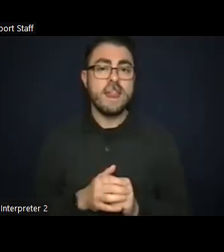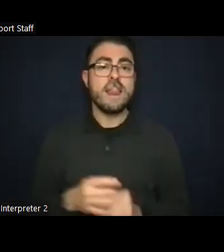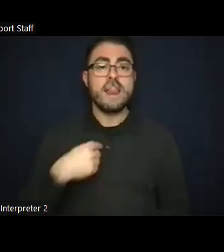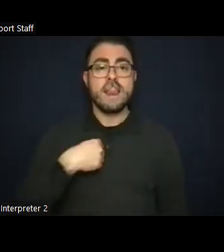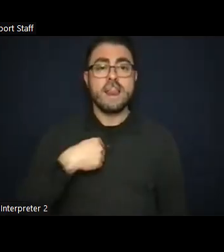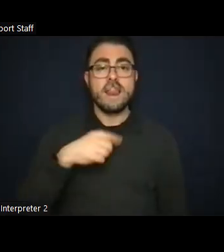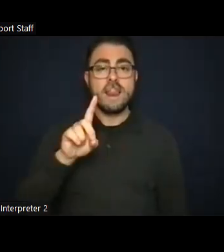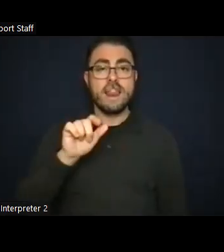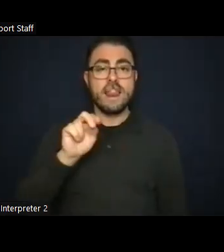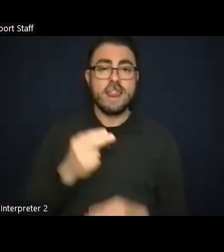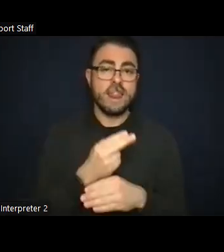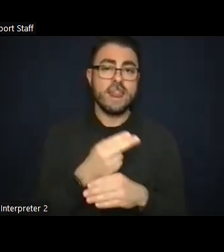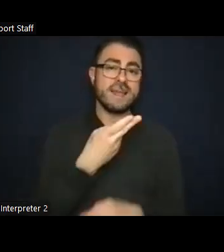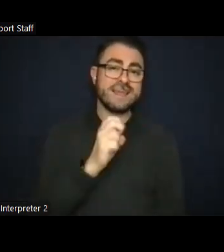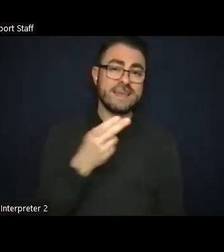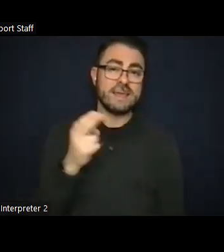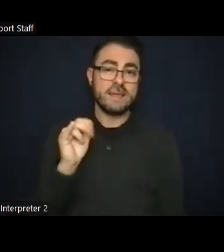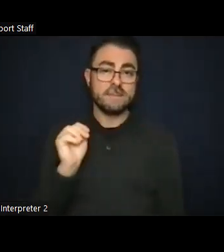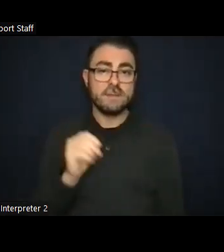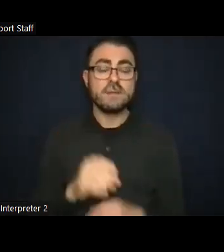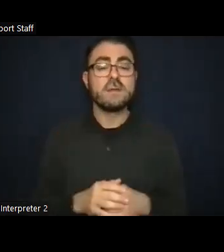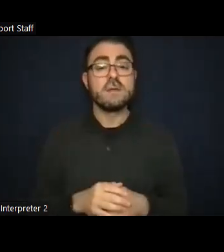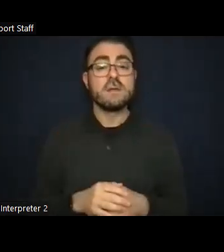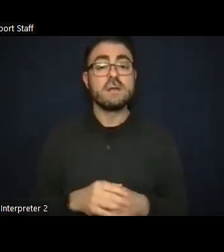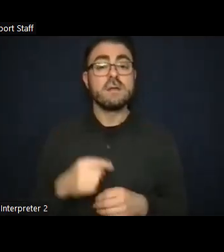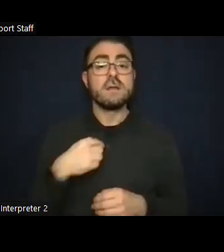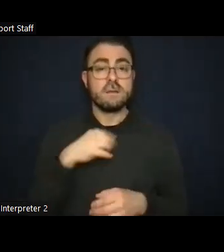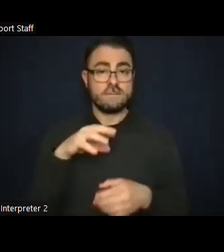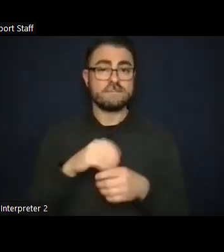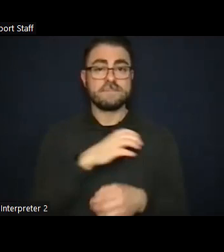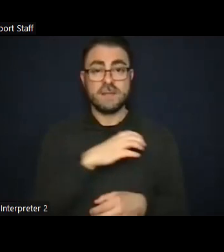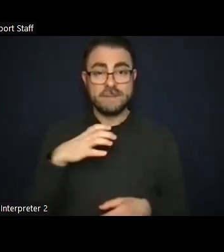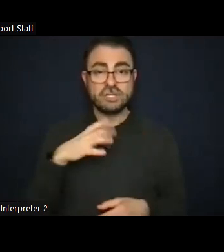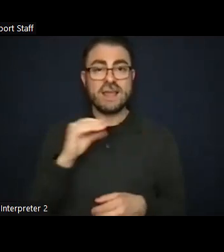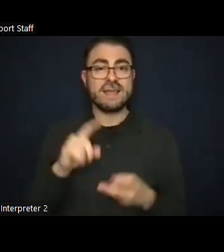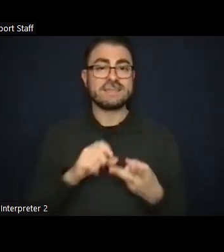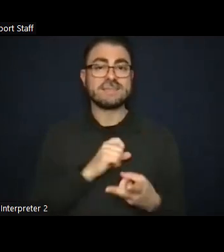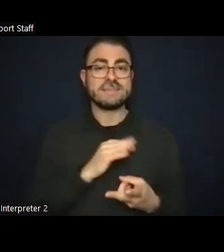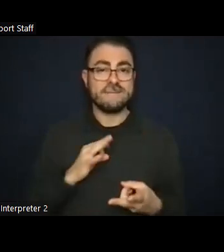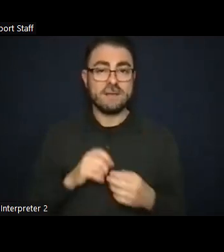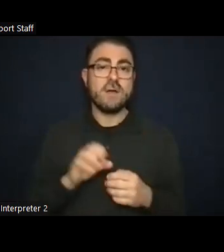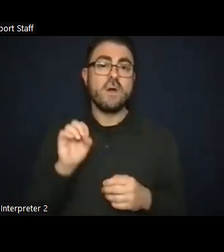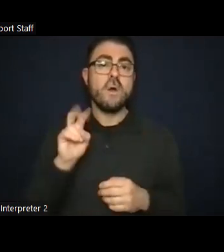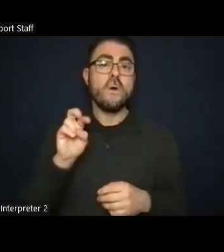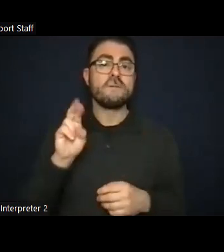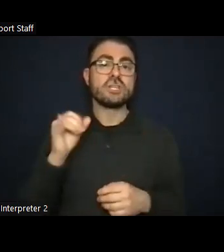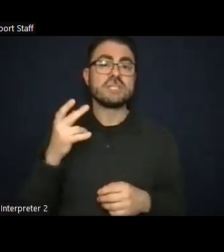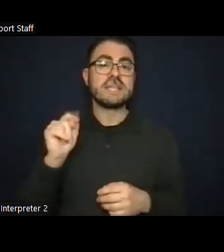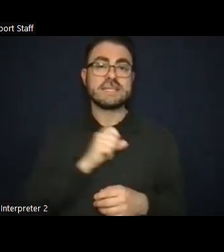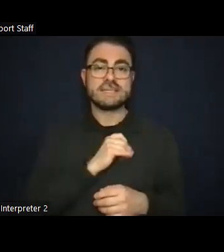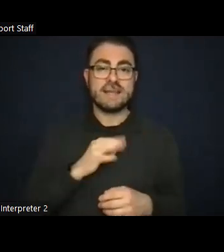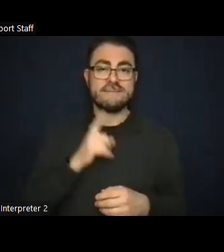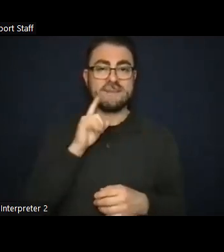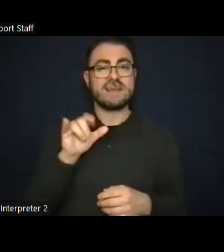Okay, great, thank you. I'm Dan Handelman, I use he, him pronouns. I'm a member of the commission and of the staff, the oversight